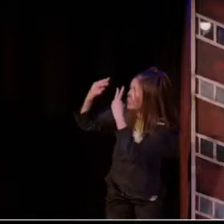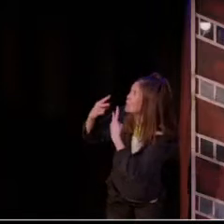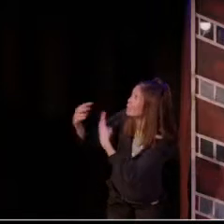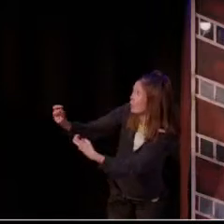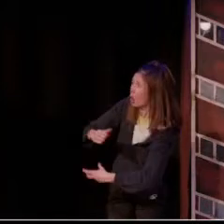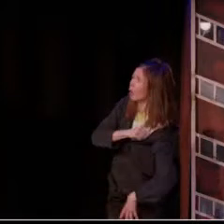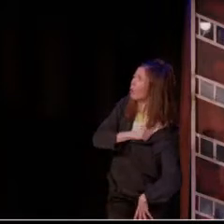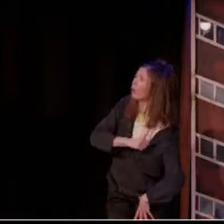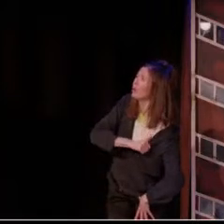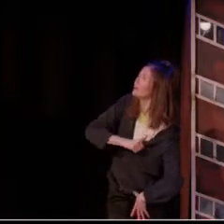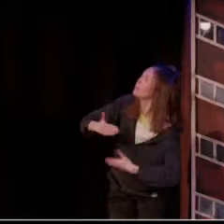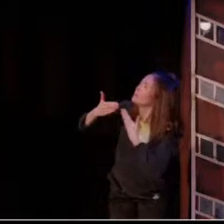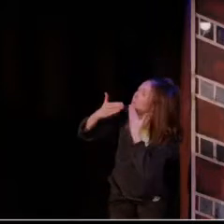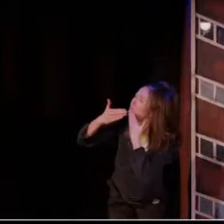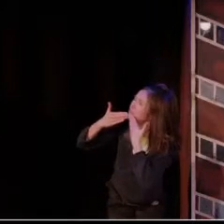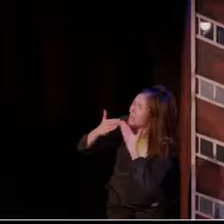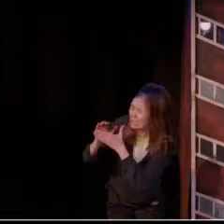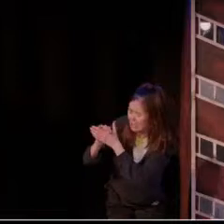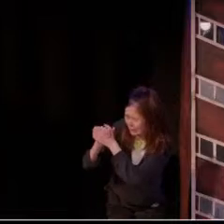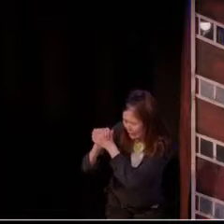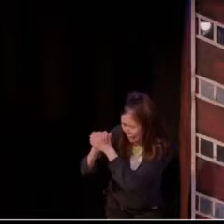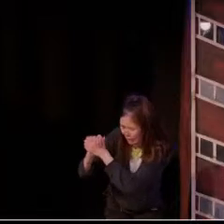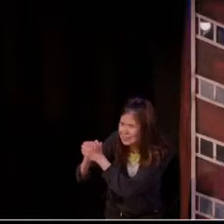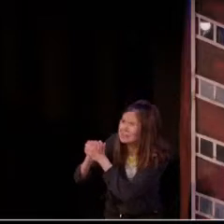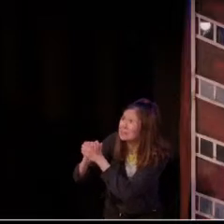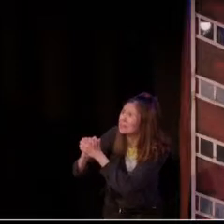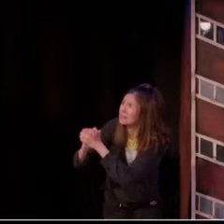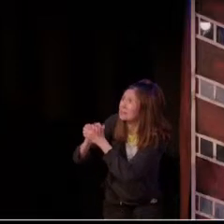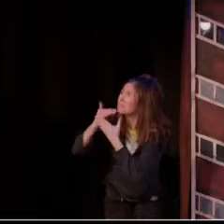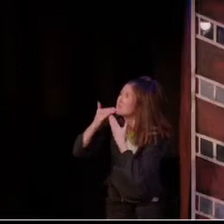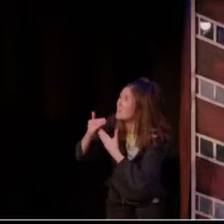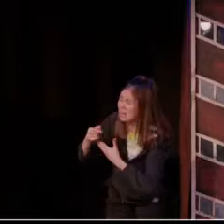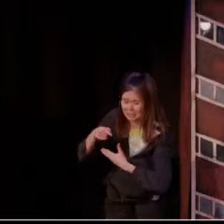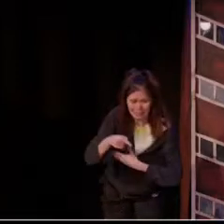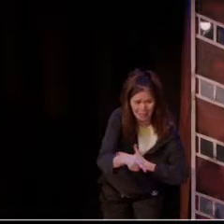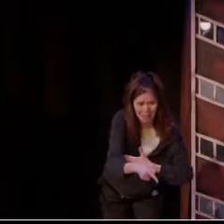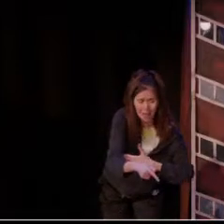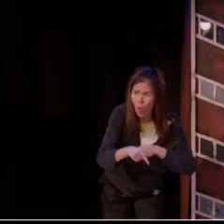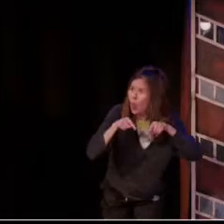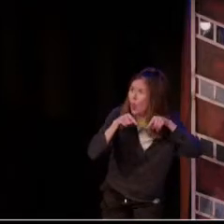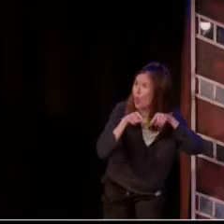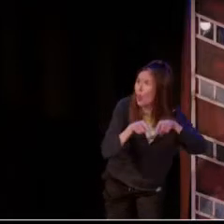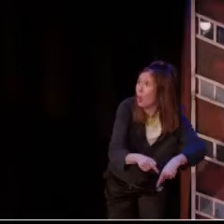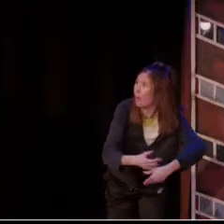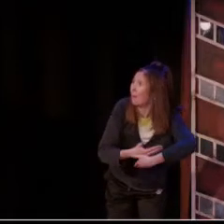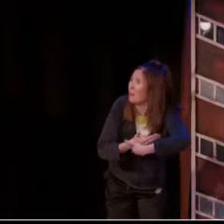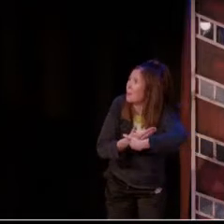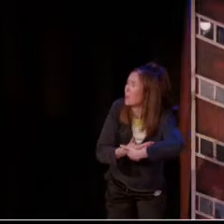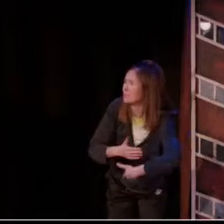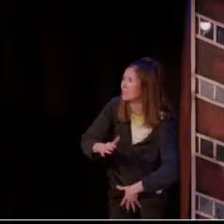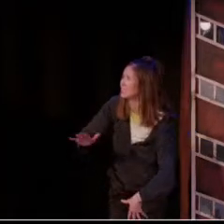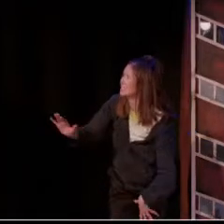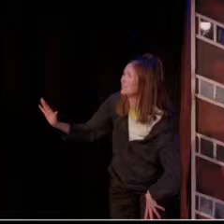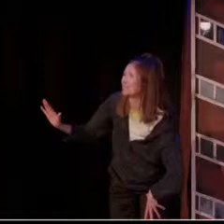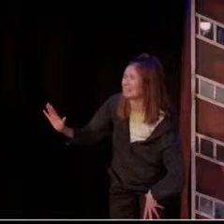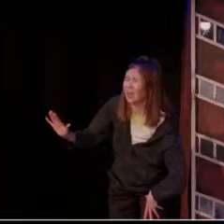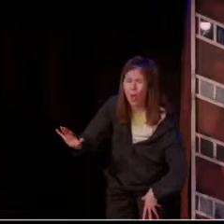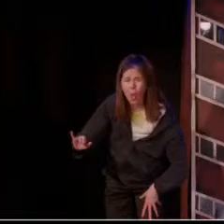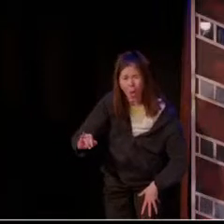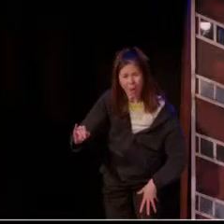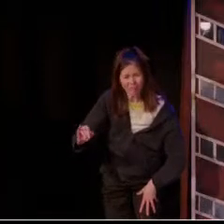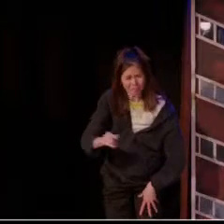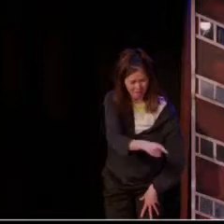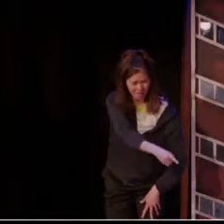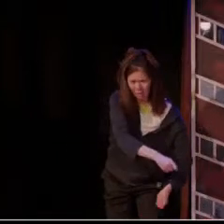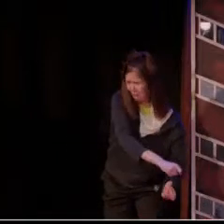Please, I beg, refrain from this intent, which being so depraved